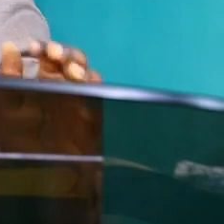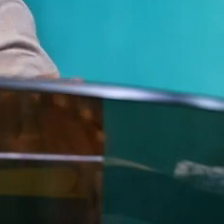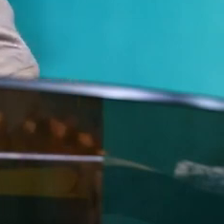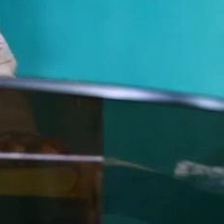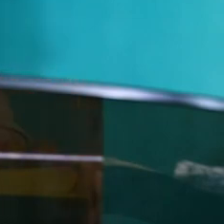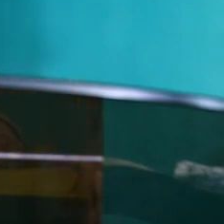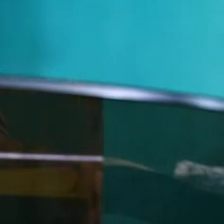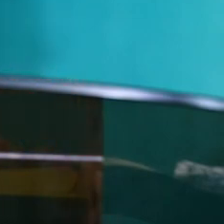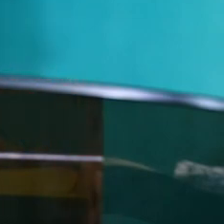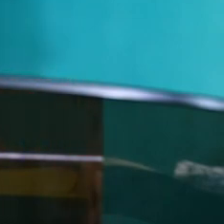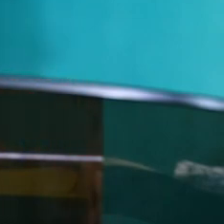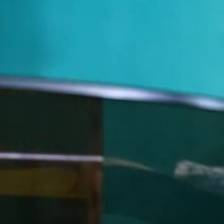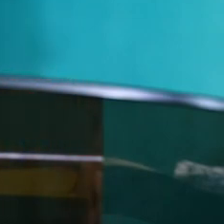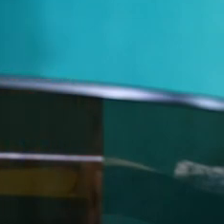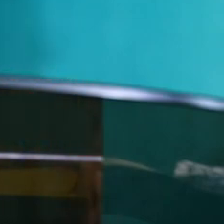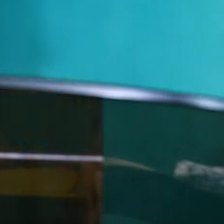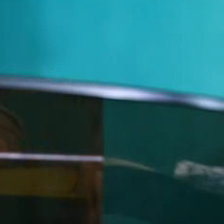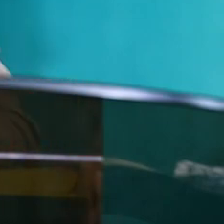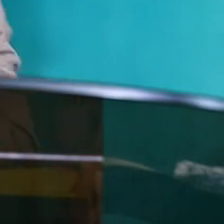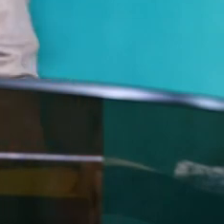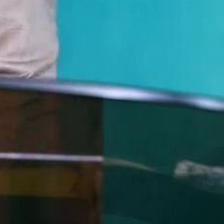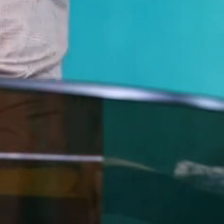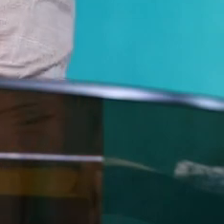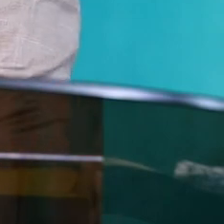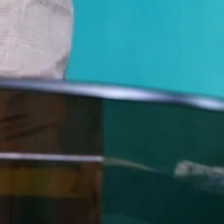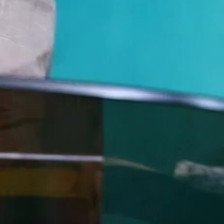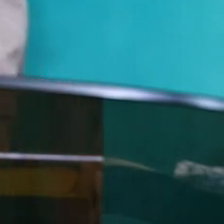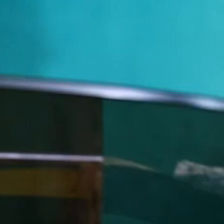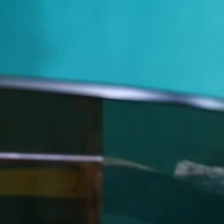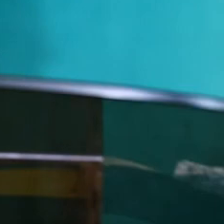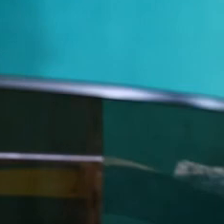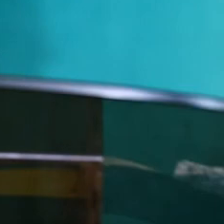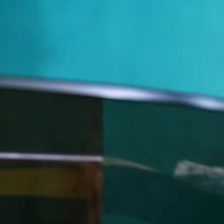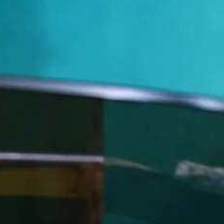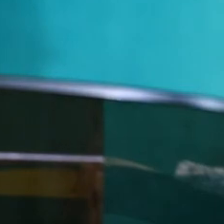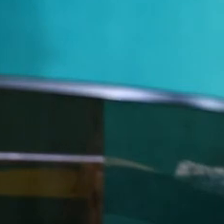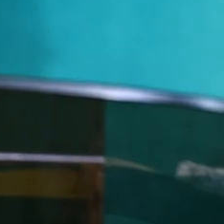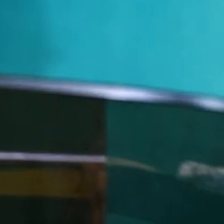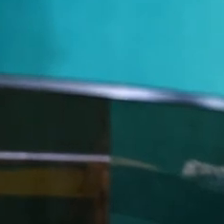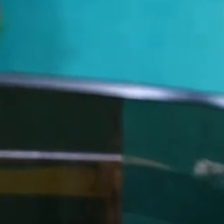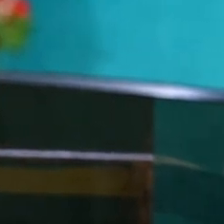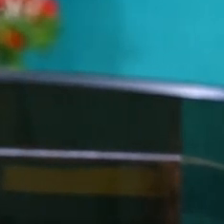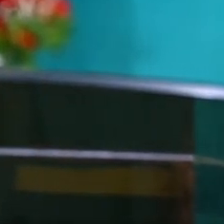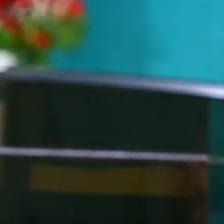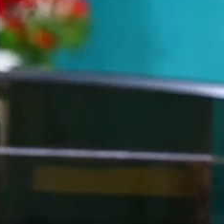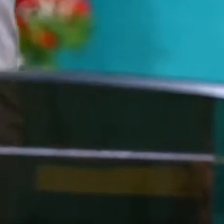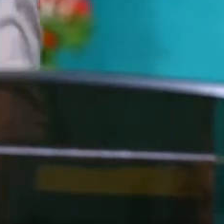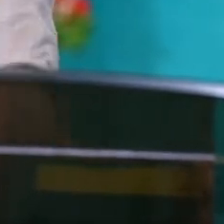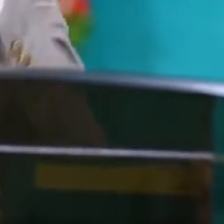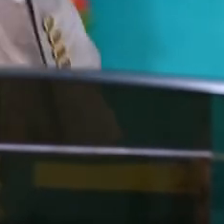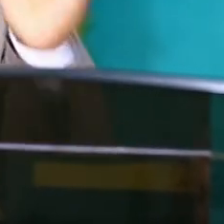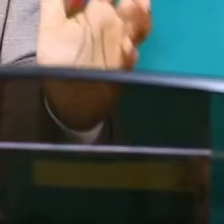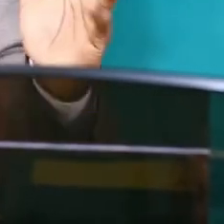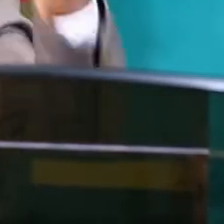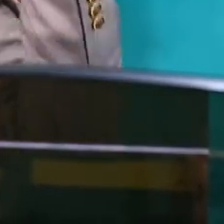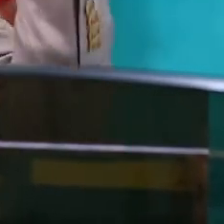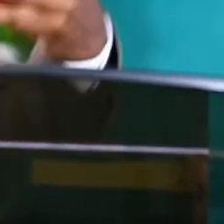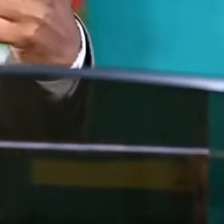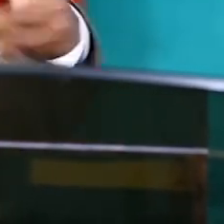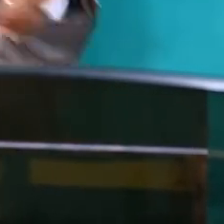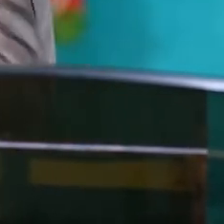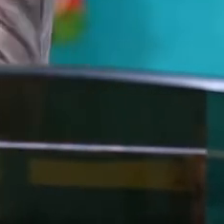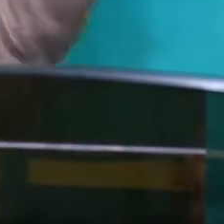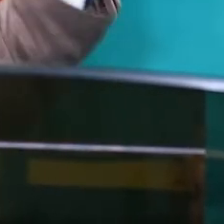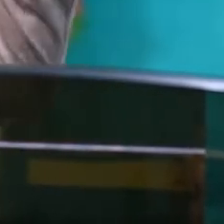or set of relations. Let us pause a little there and understand the frame